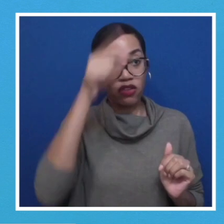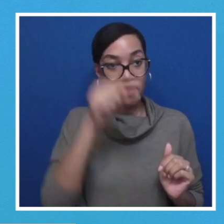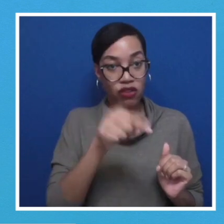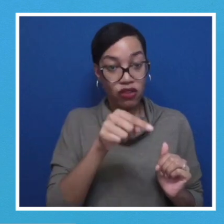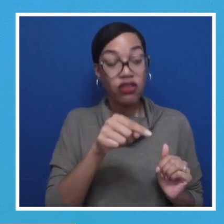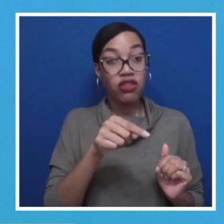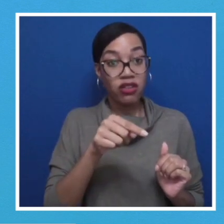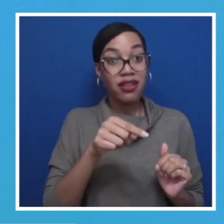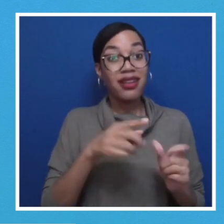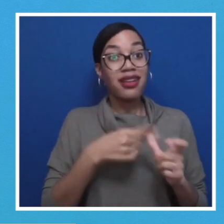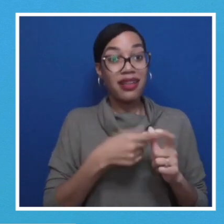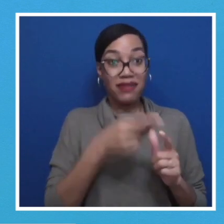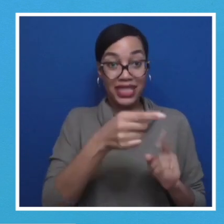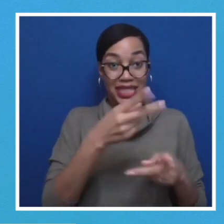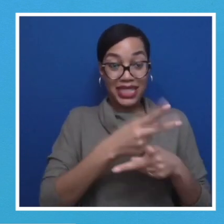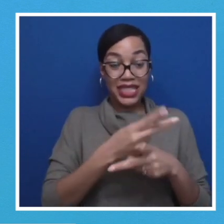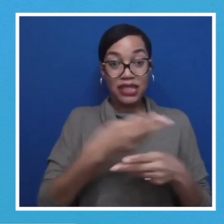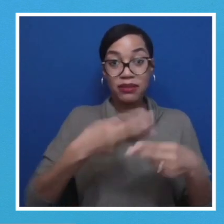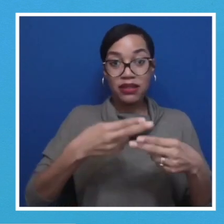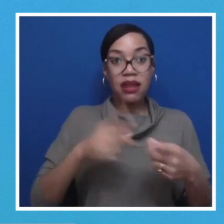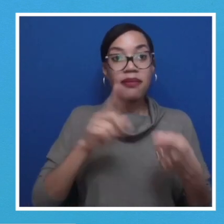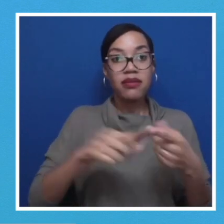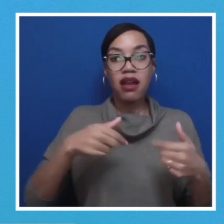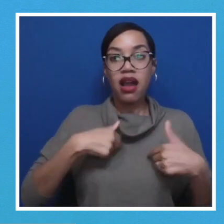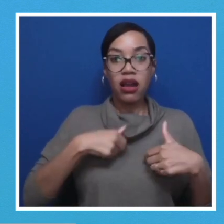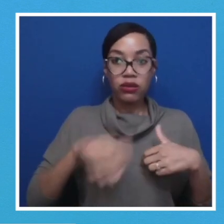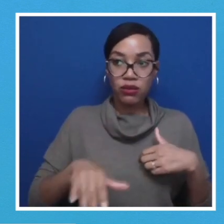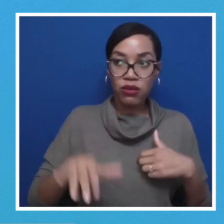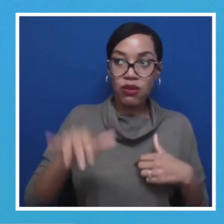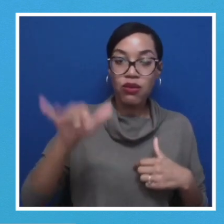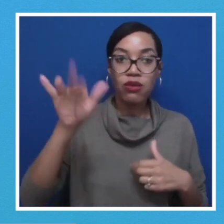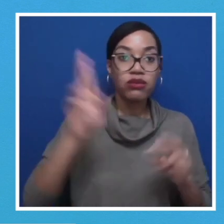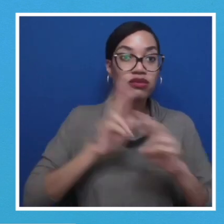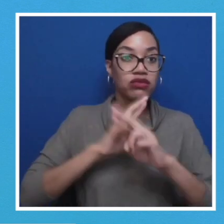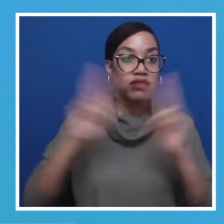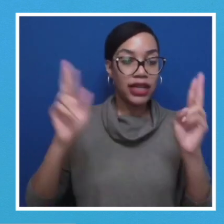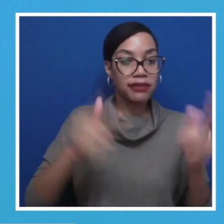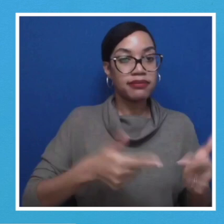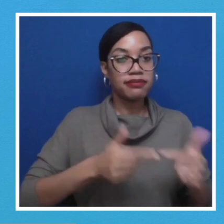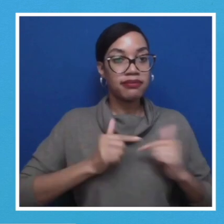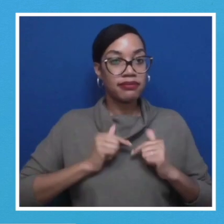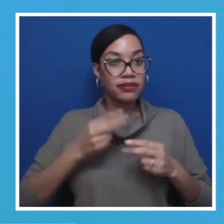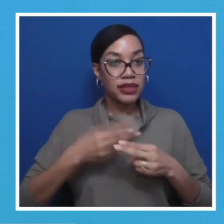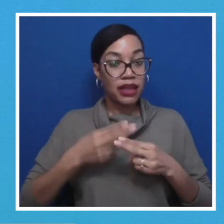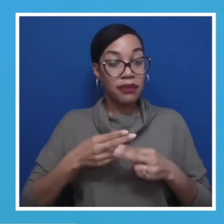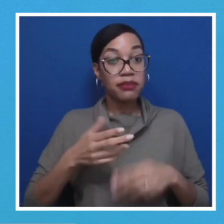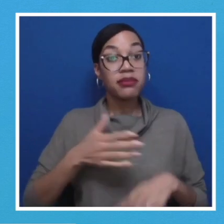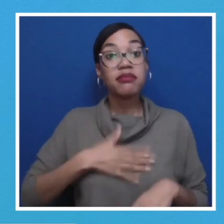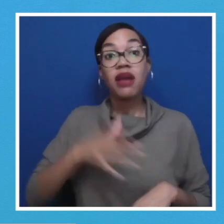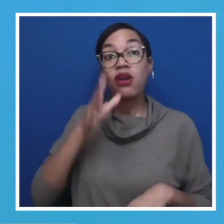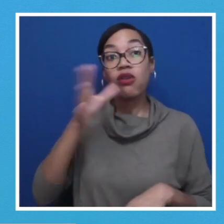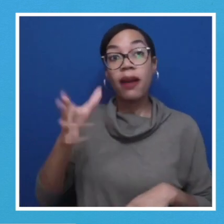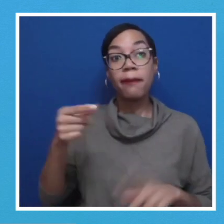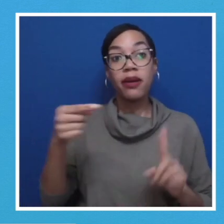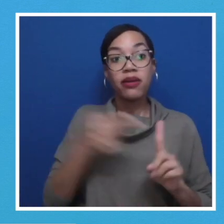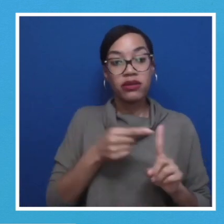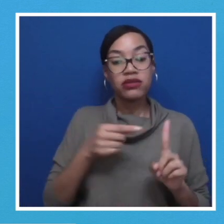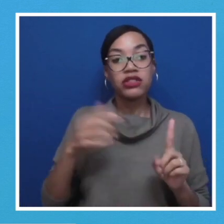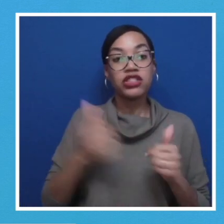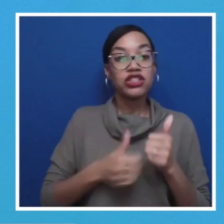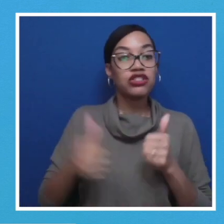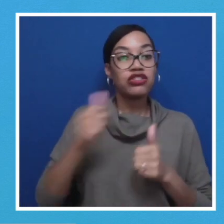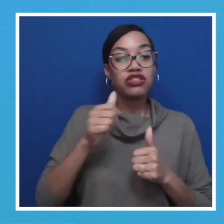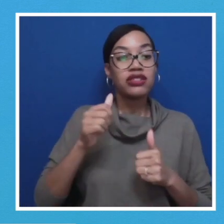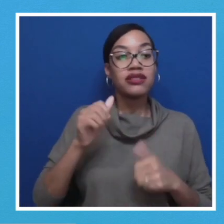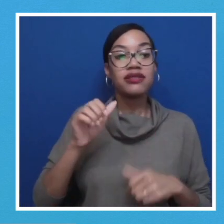you. I love the very fact that before my grandmother was Chief Na'Moks, she was the Candian Kia. That means big